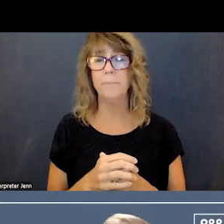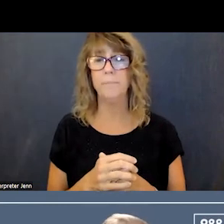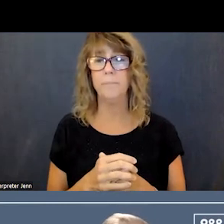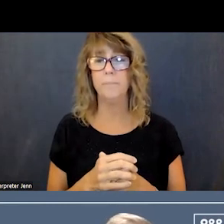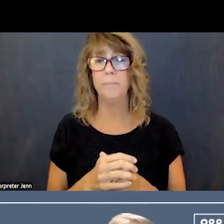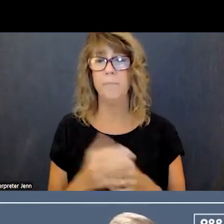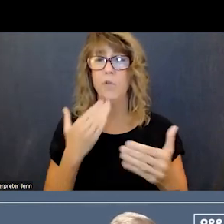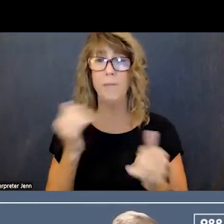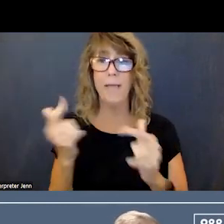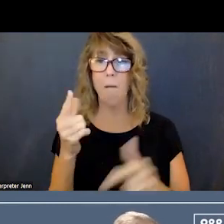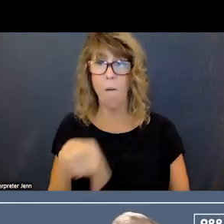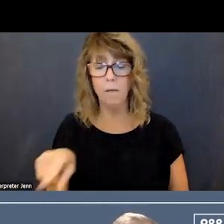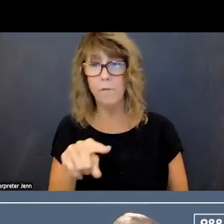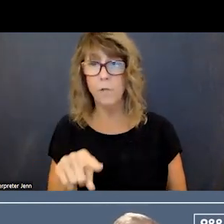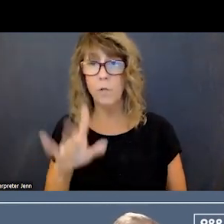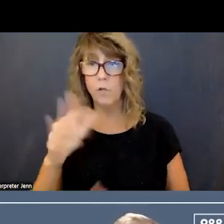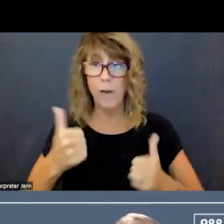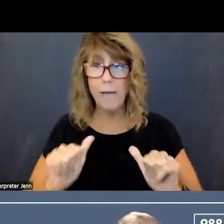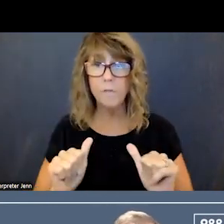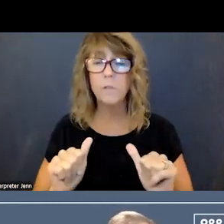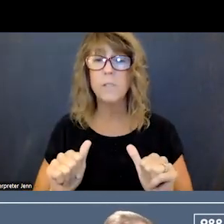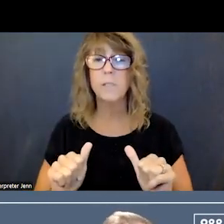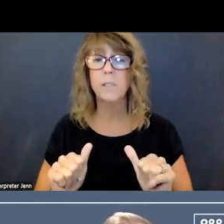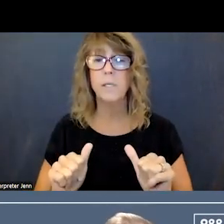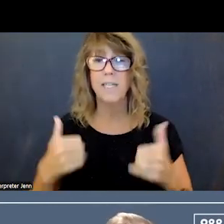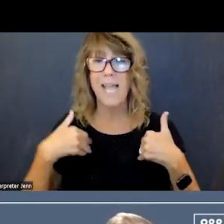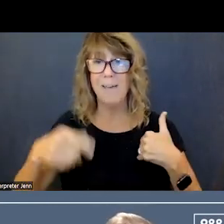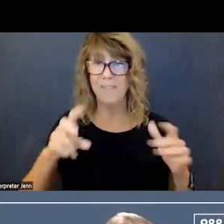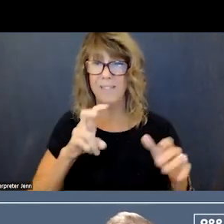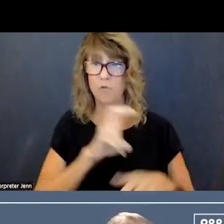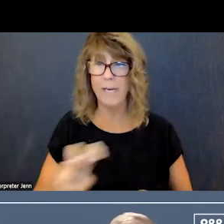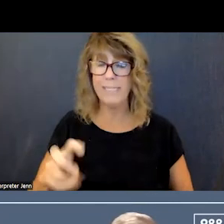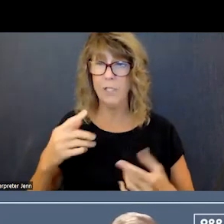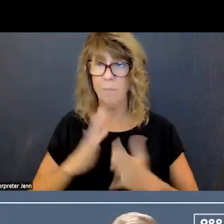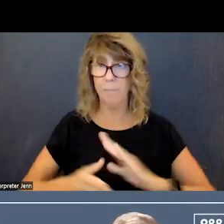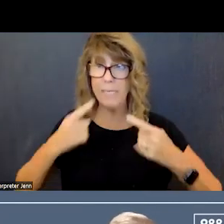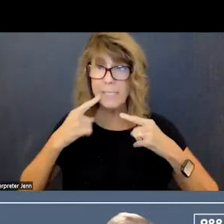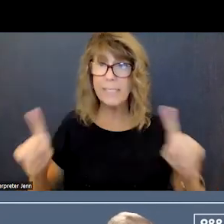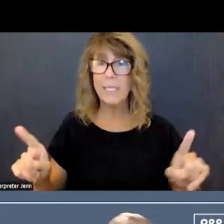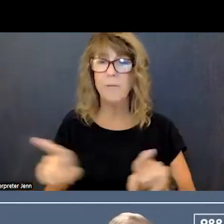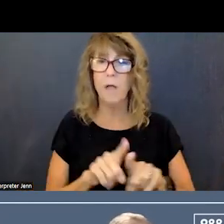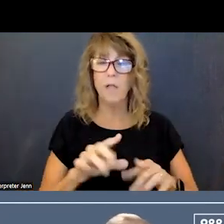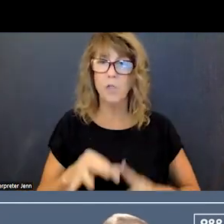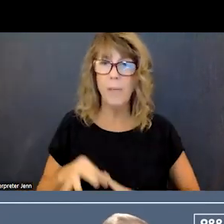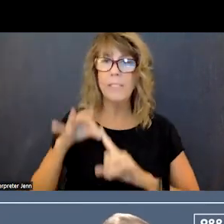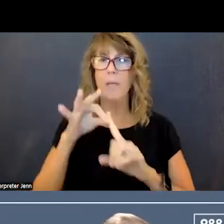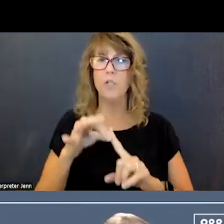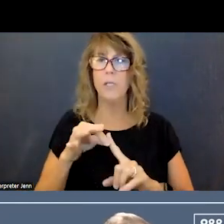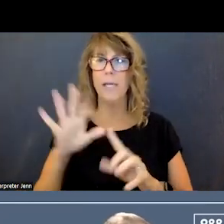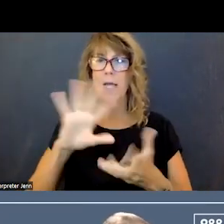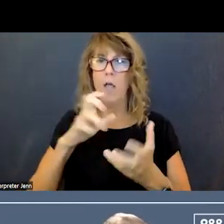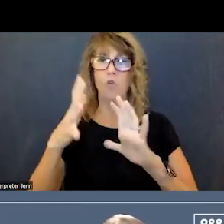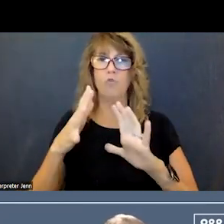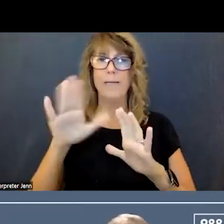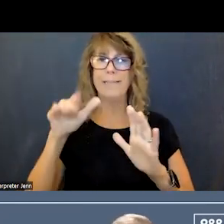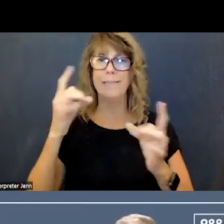thank all of you for your efforts in making this transition successful, and also especially the Crisis Center